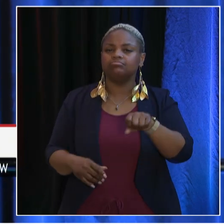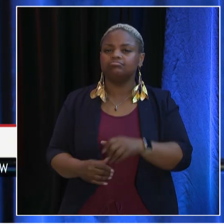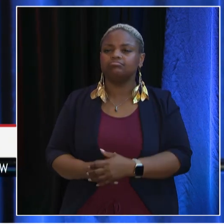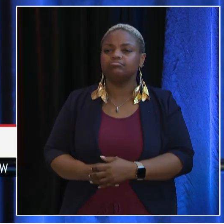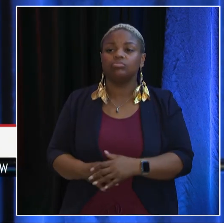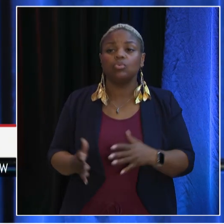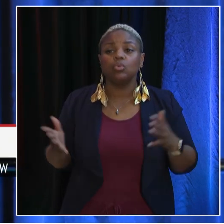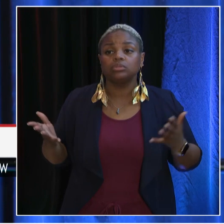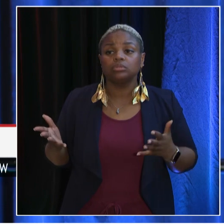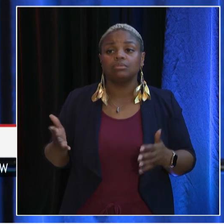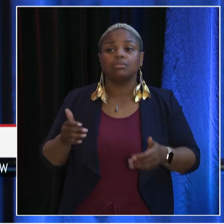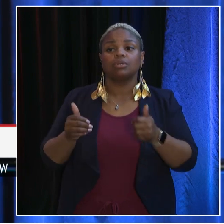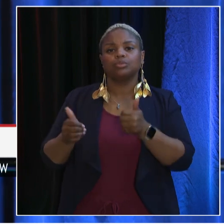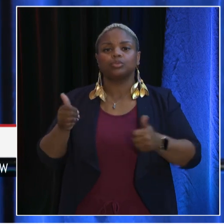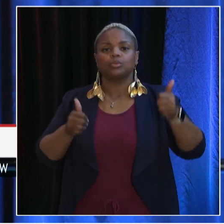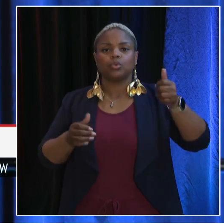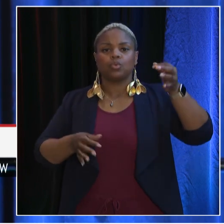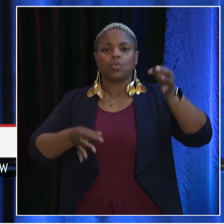Court.